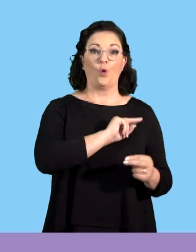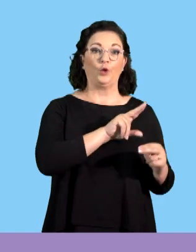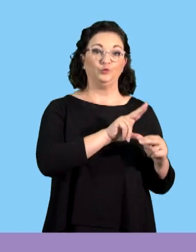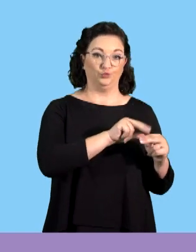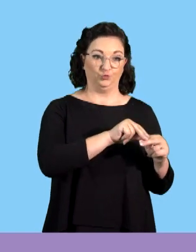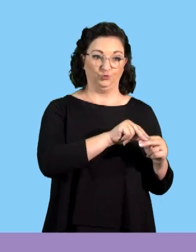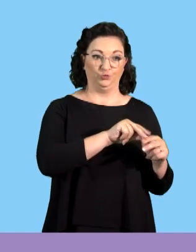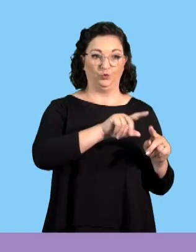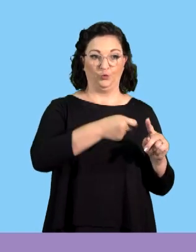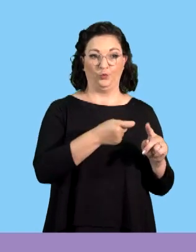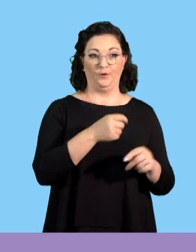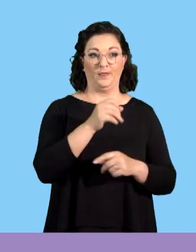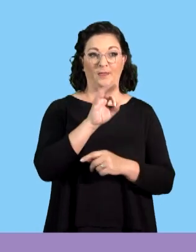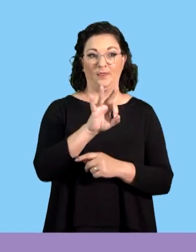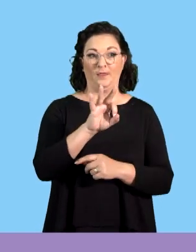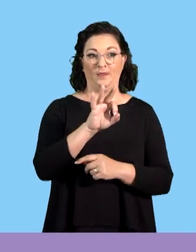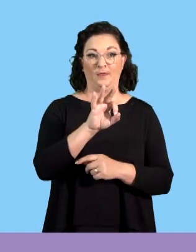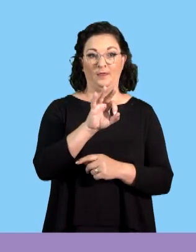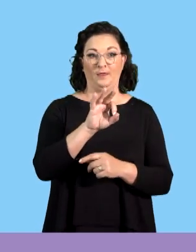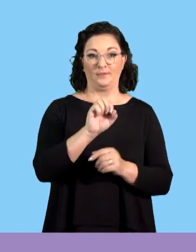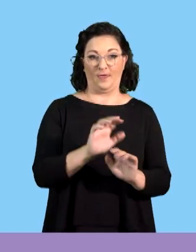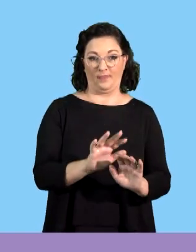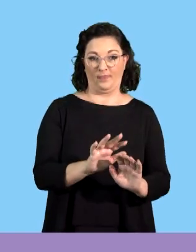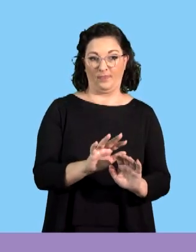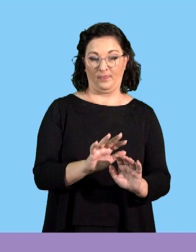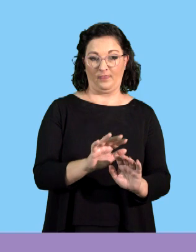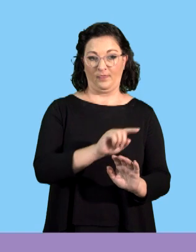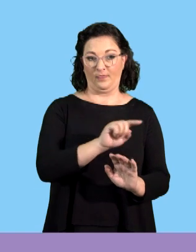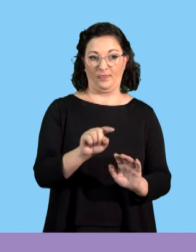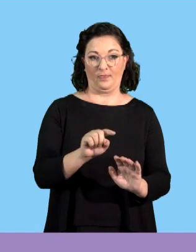or wholes, 3/3 for the 3